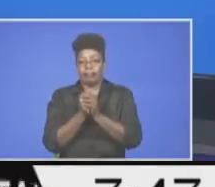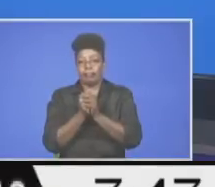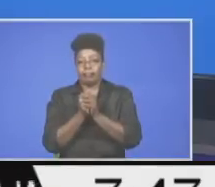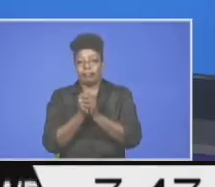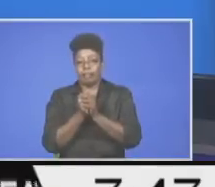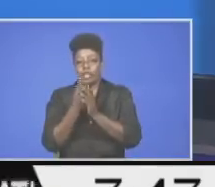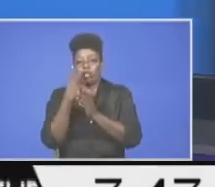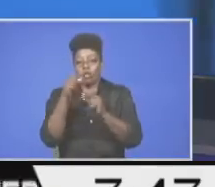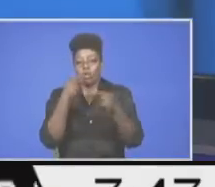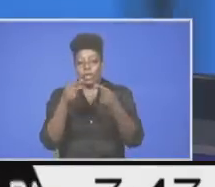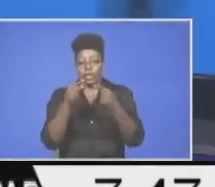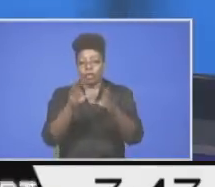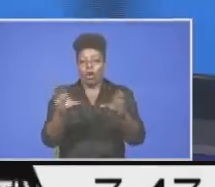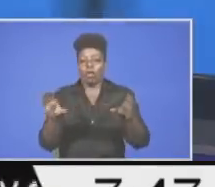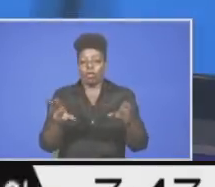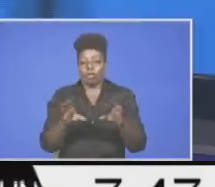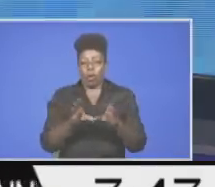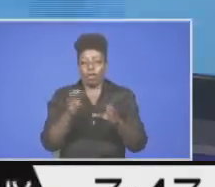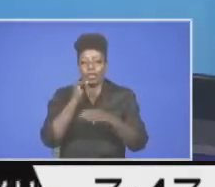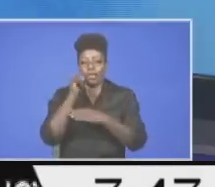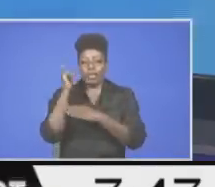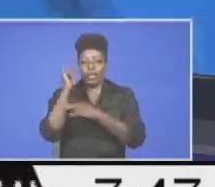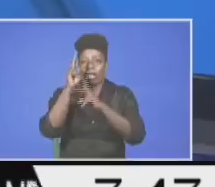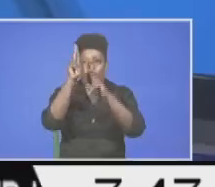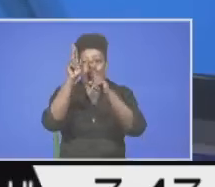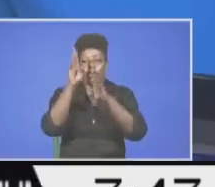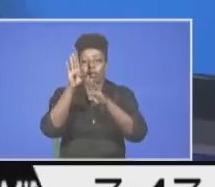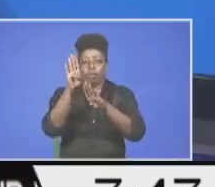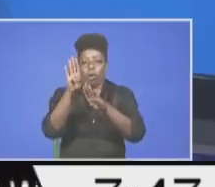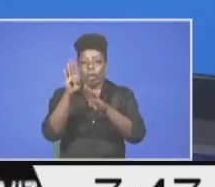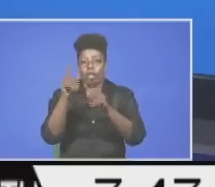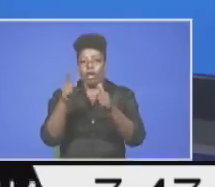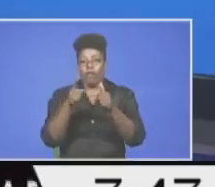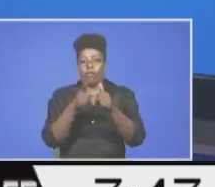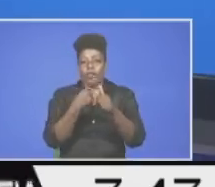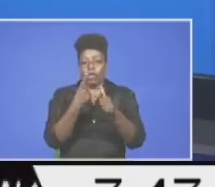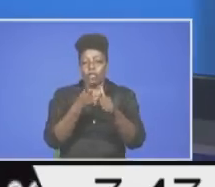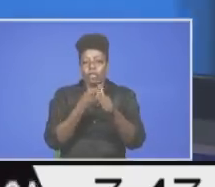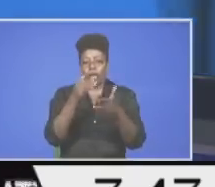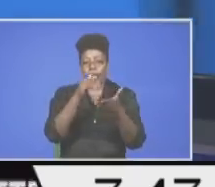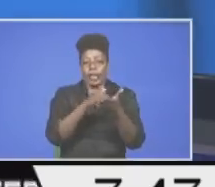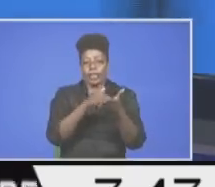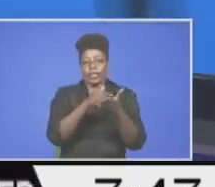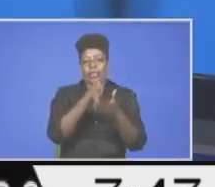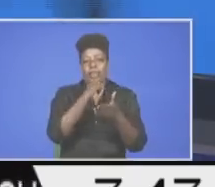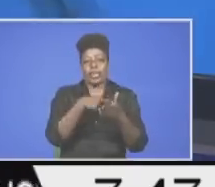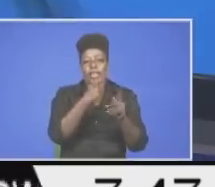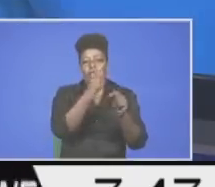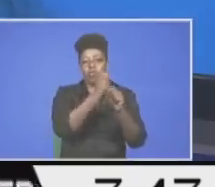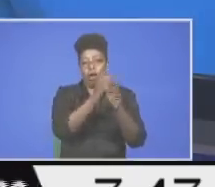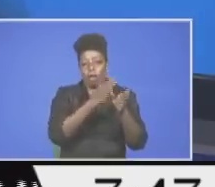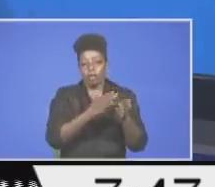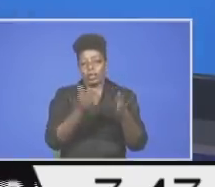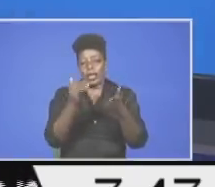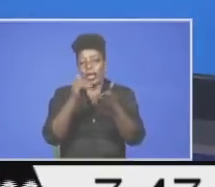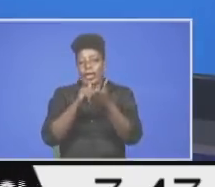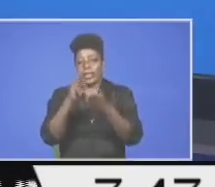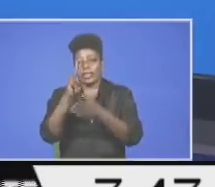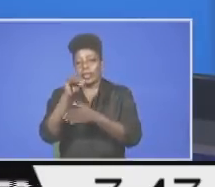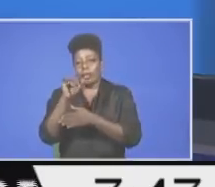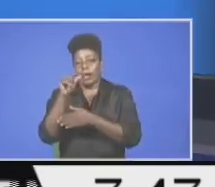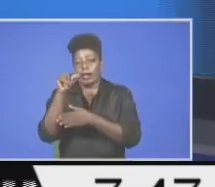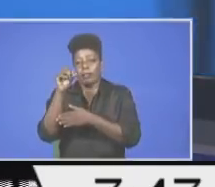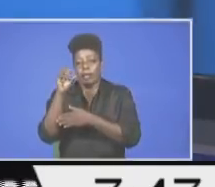2 matches on court yesterday in the New Providence Volleyball Association. Up first in ladies play, the Johnson Truckers downing the University of the Bahamas Mingos in 3